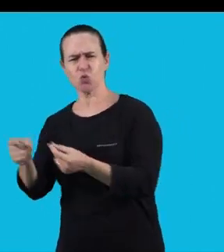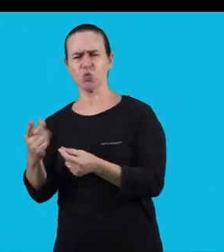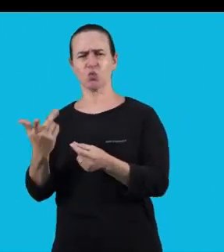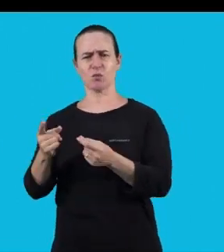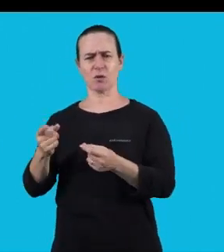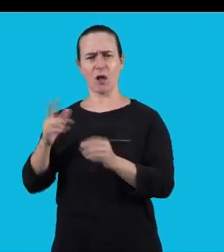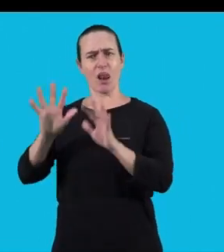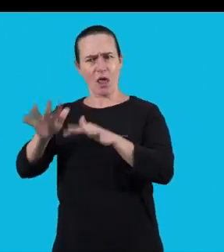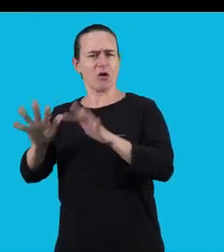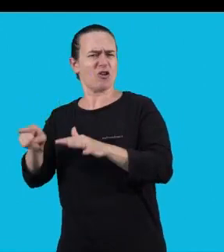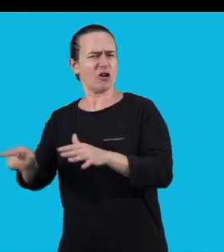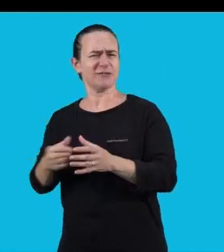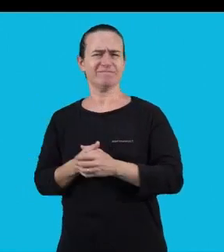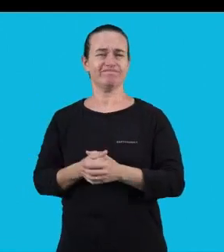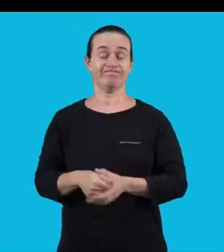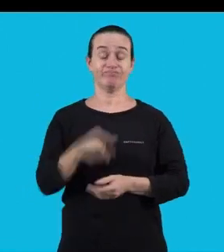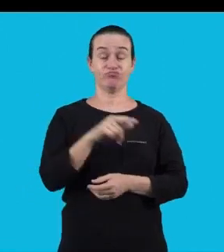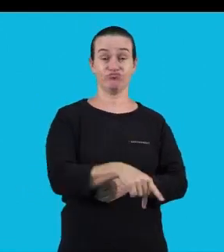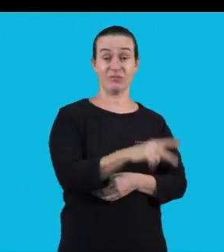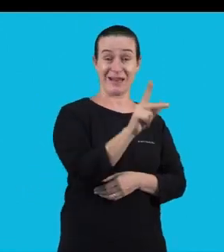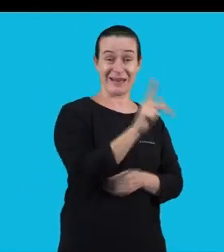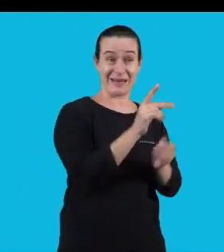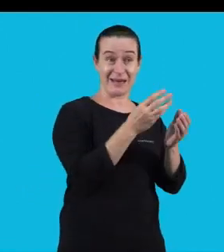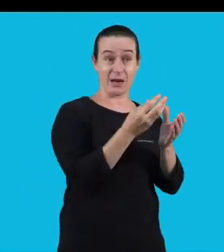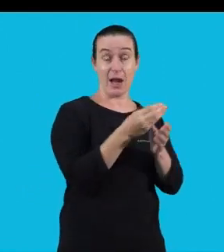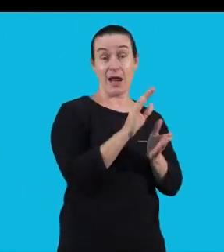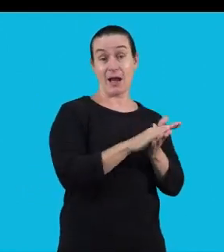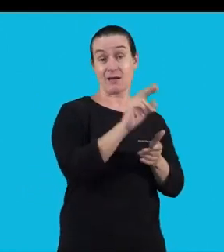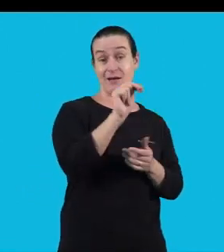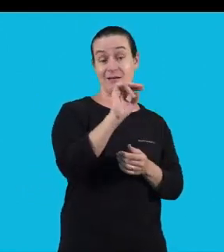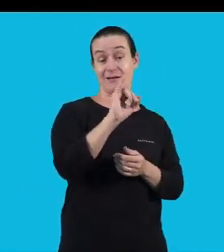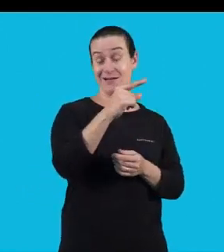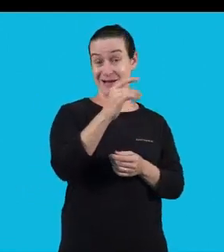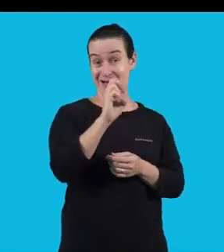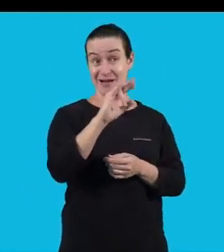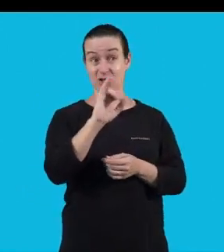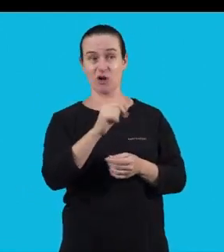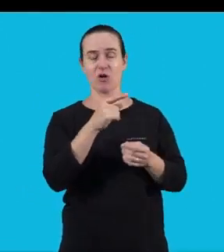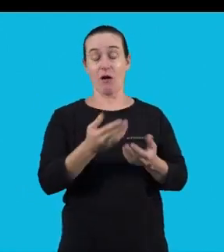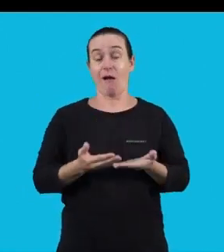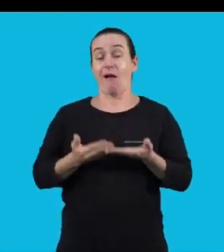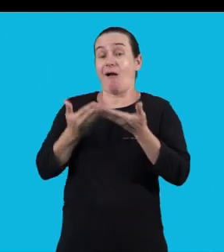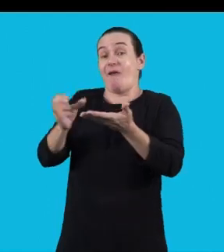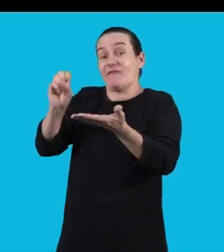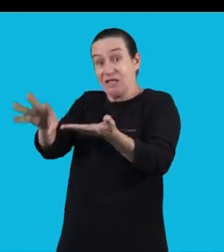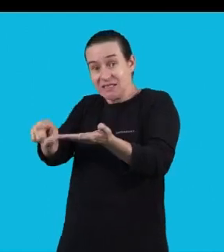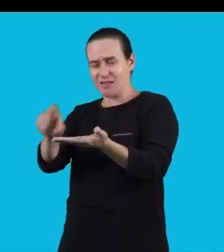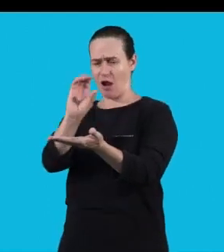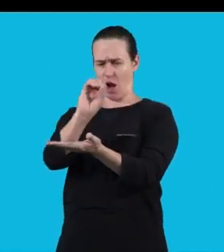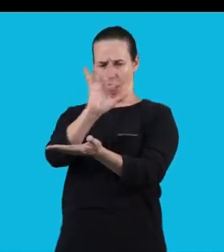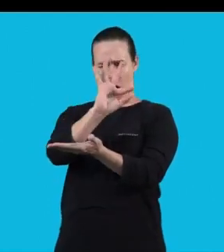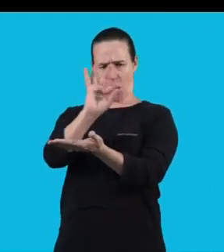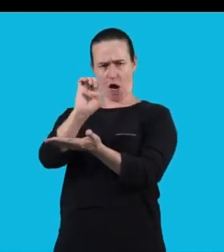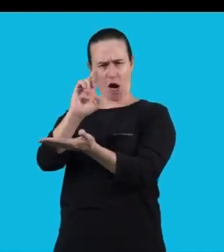and Nigeria offers. Here we have two nouns, so offers should